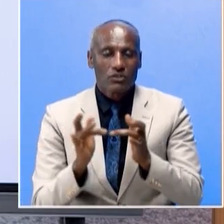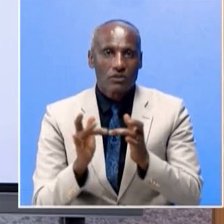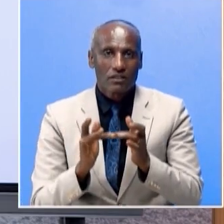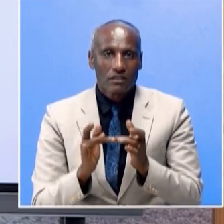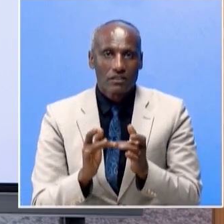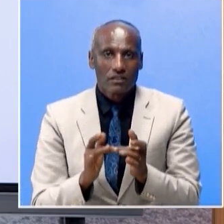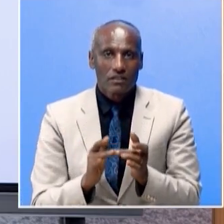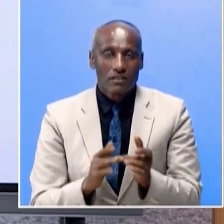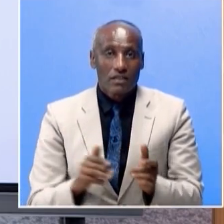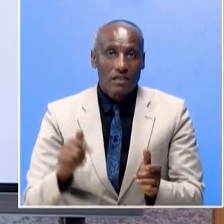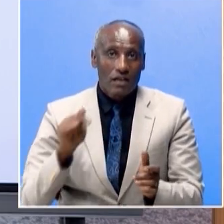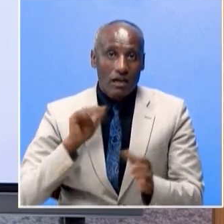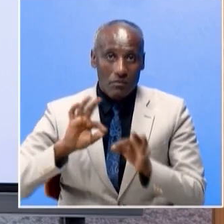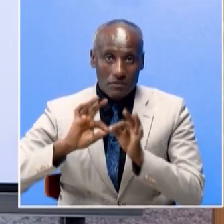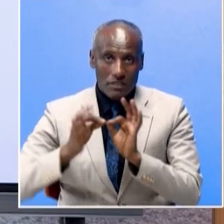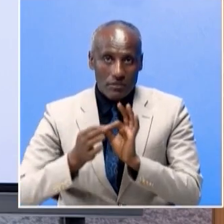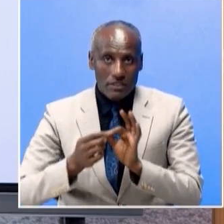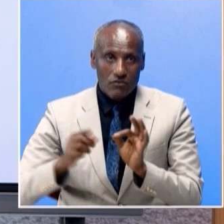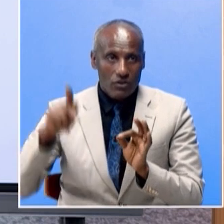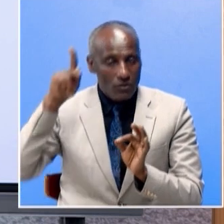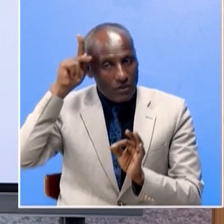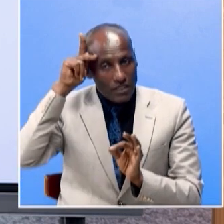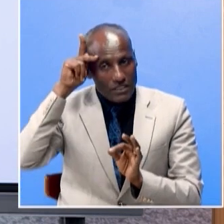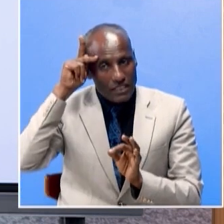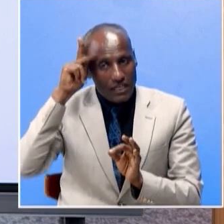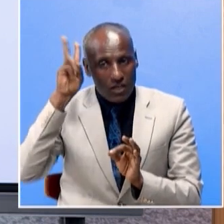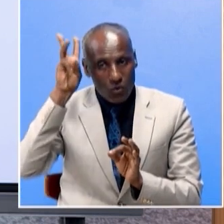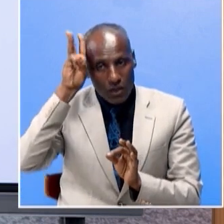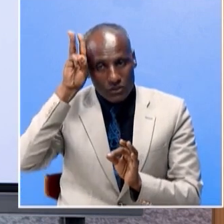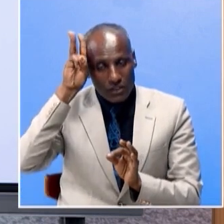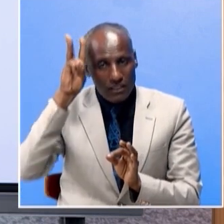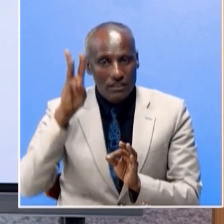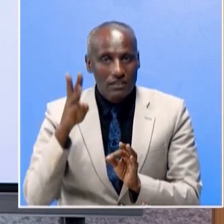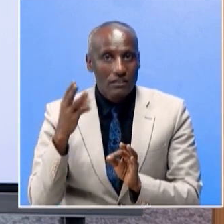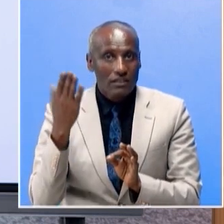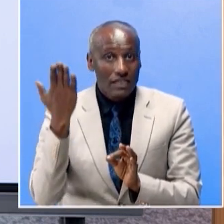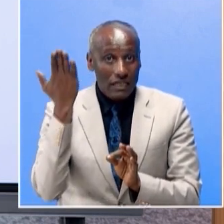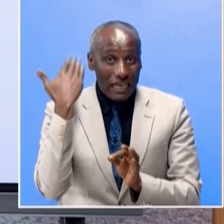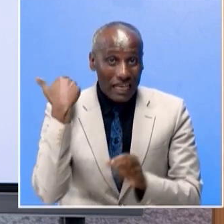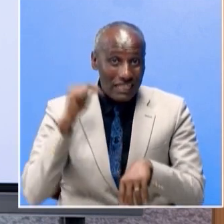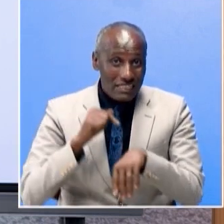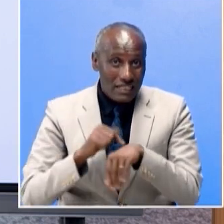I'm Abdullah Gobana. Students, did you remember what we've learned in the previous class?